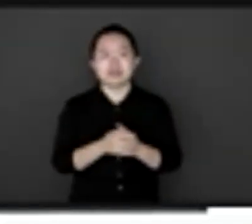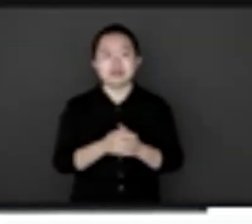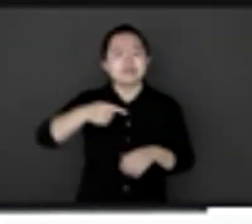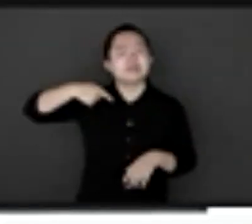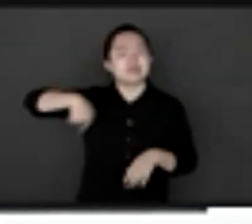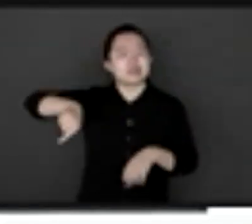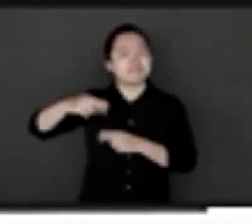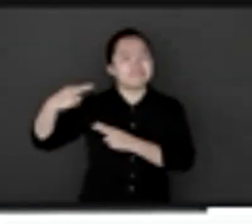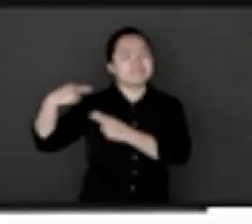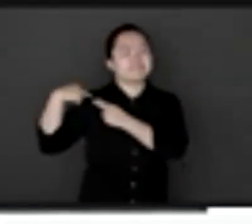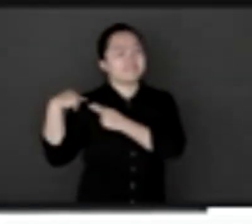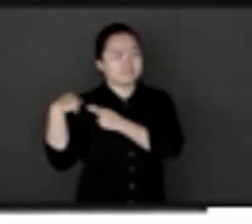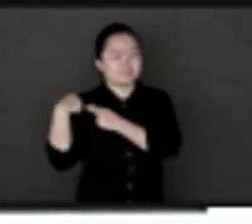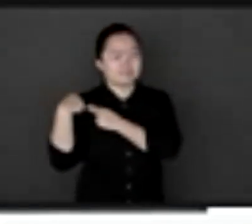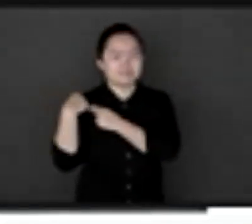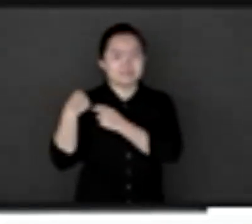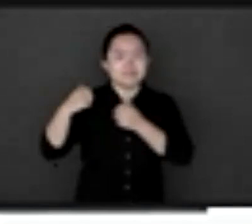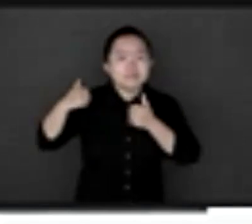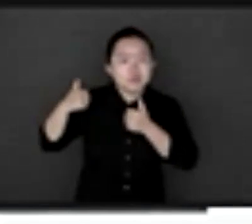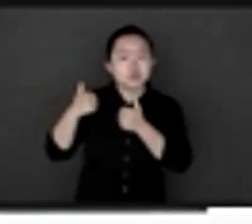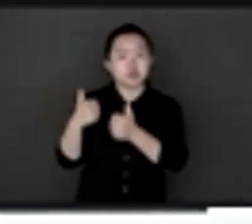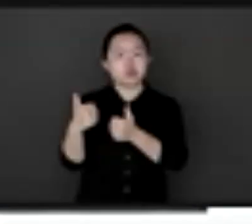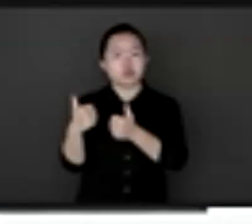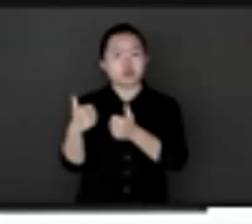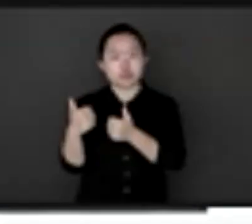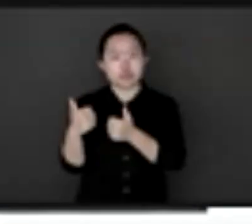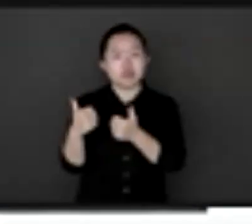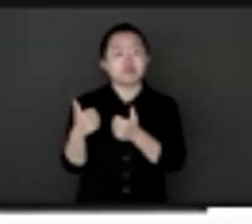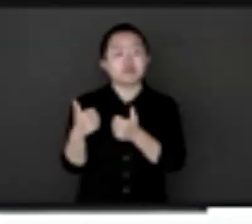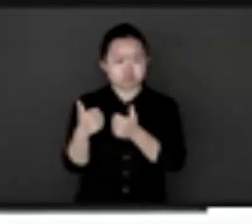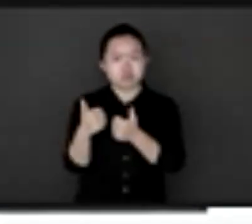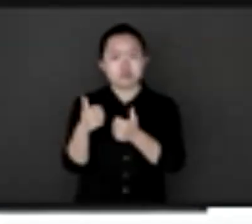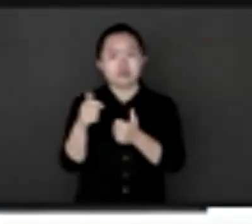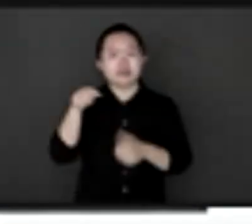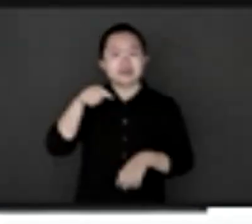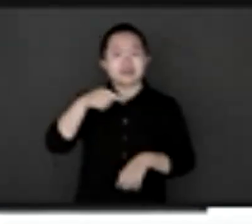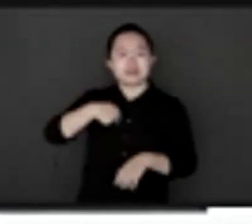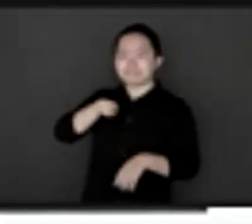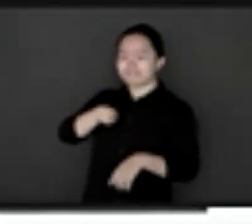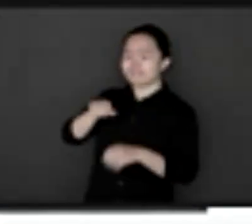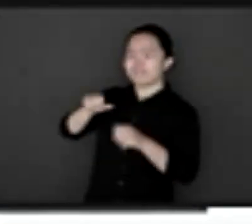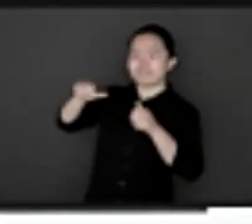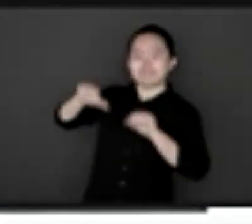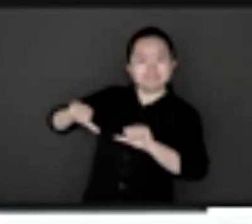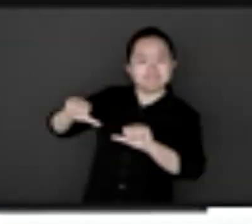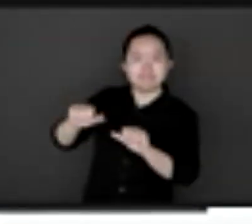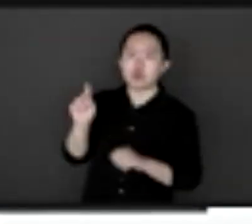know really trying to make sure that they support and not only kind of complain about things that doesn't happen in the right